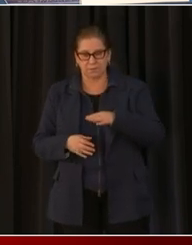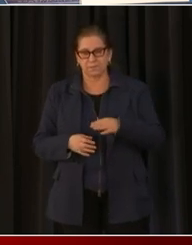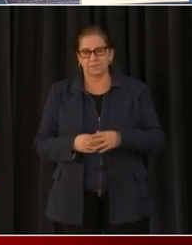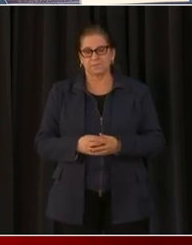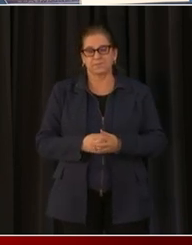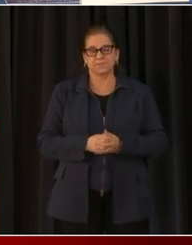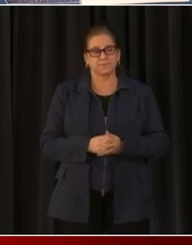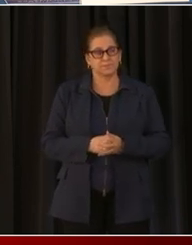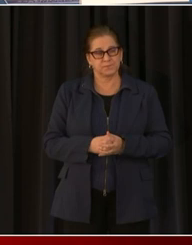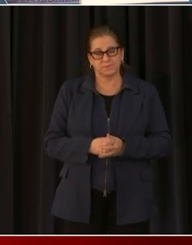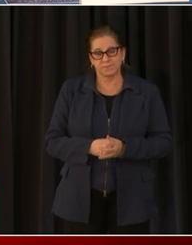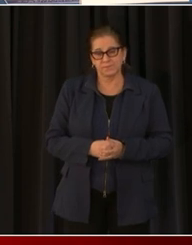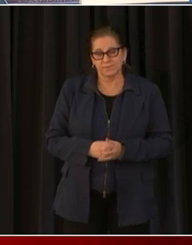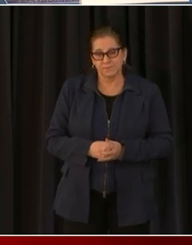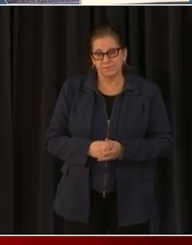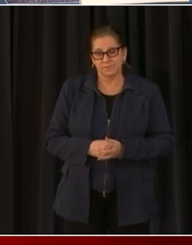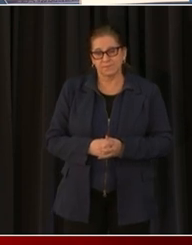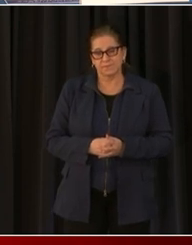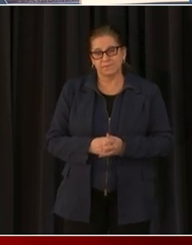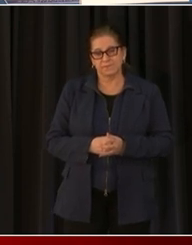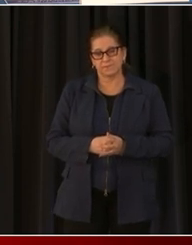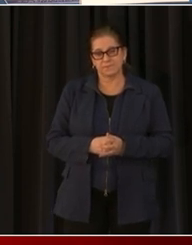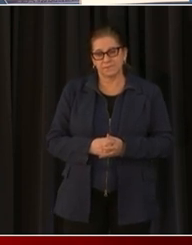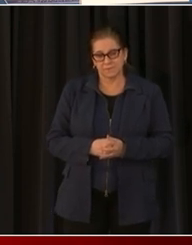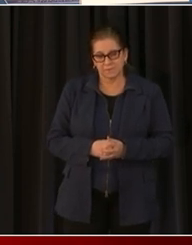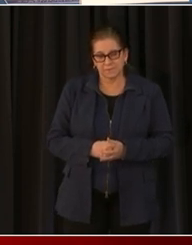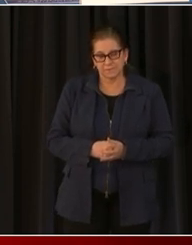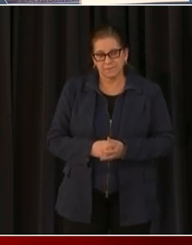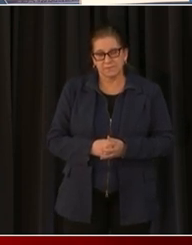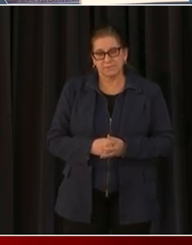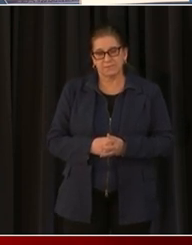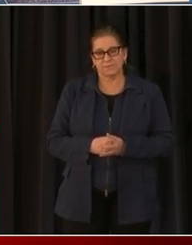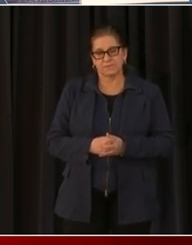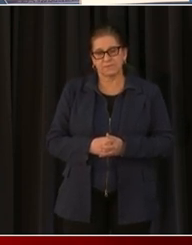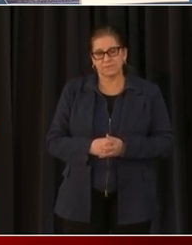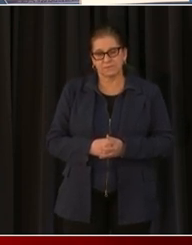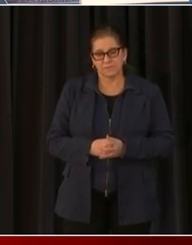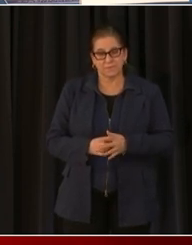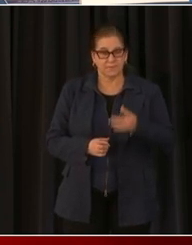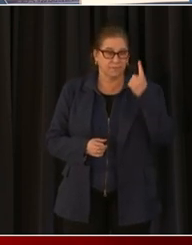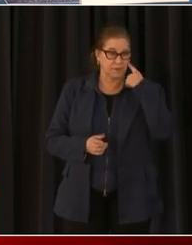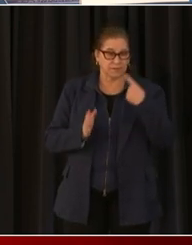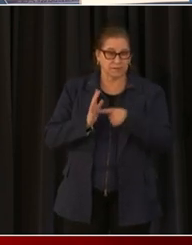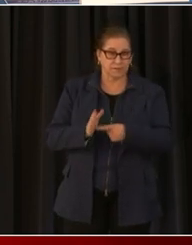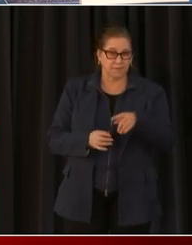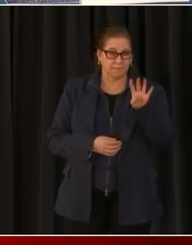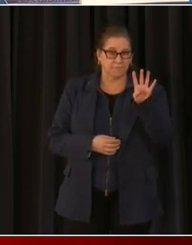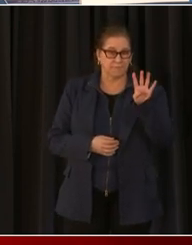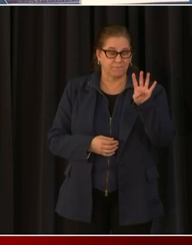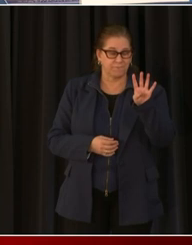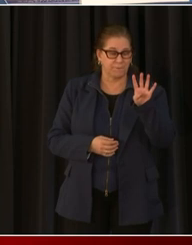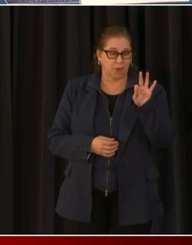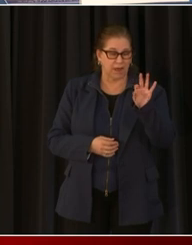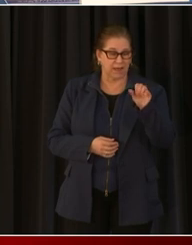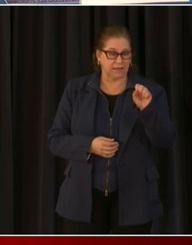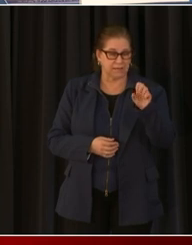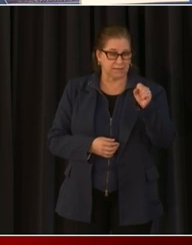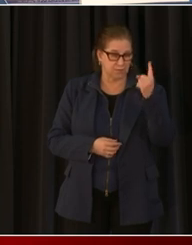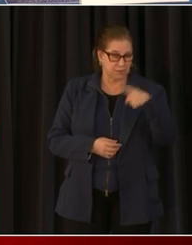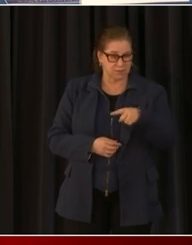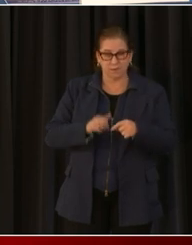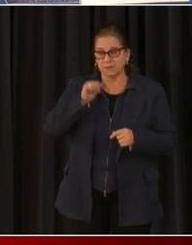we present. And we've asked that, for example, if you see 49 cases on one day, 100 cases on the next day,